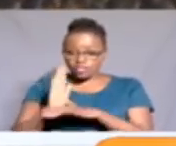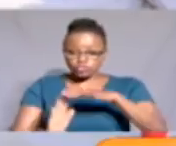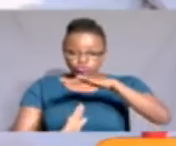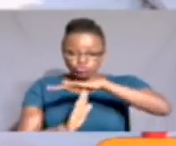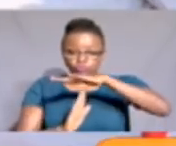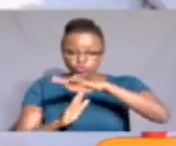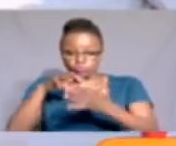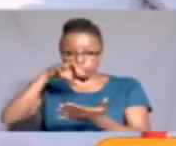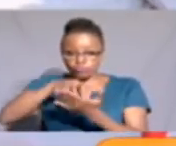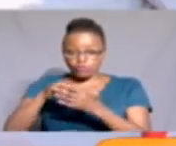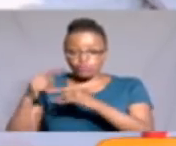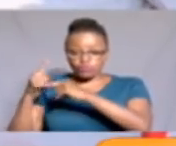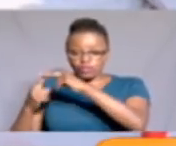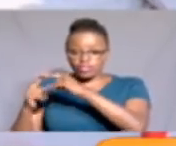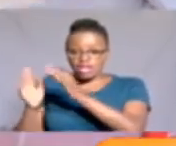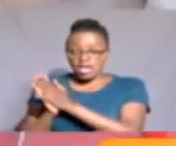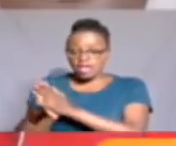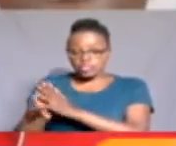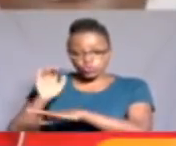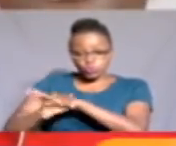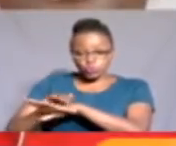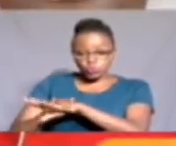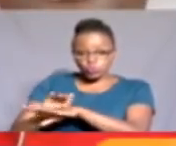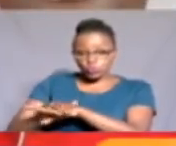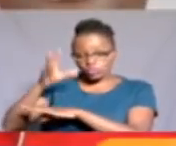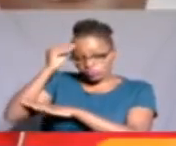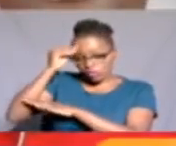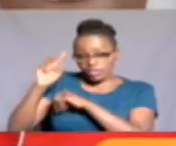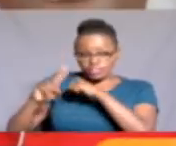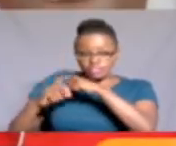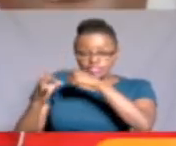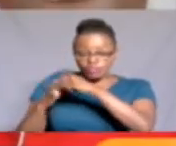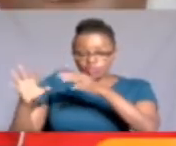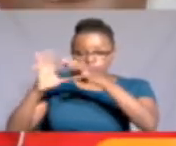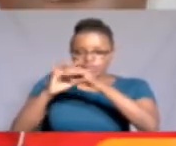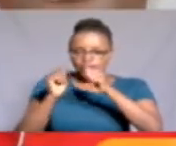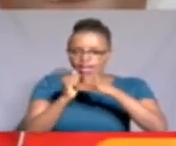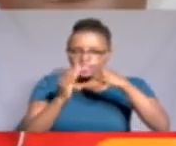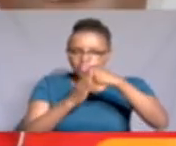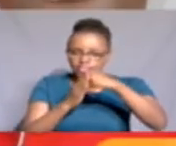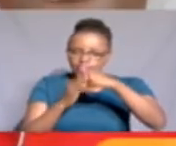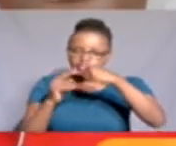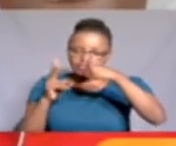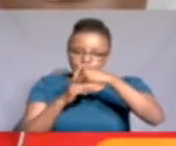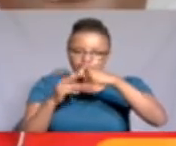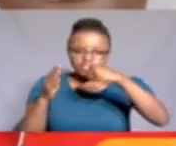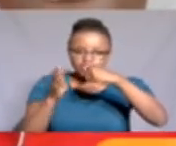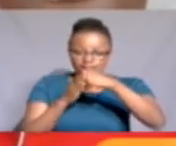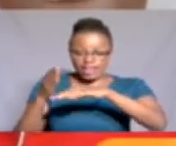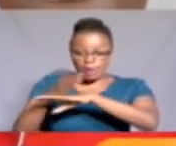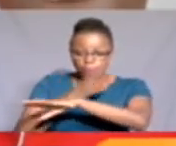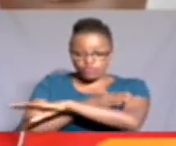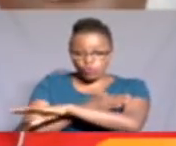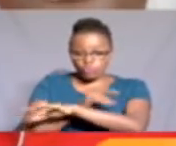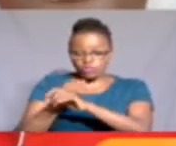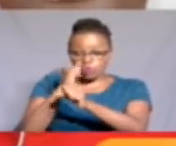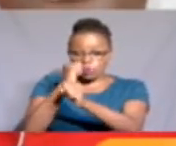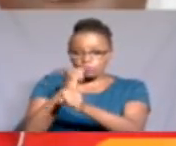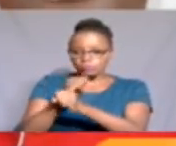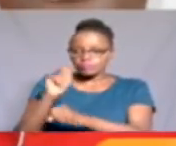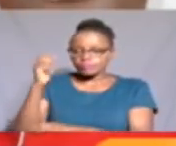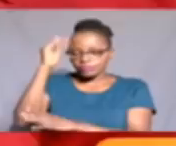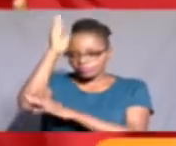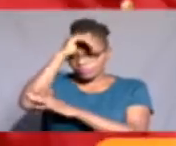rank, experience and credentials. The 60-year-old soldier joined the military in 1979 and previously served as Kenya